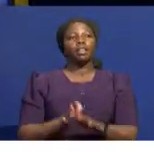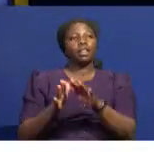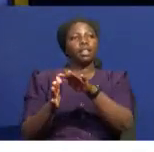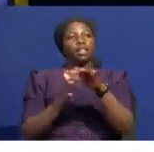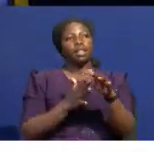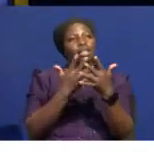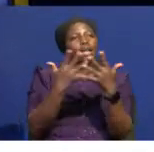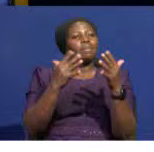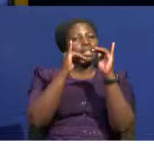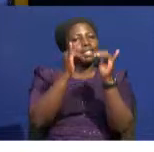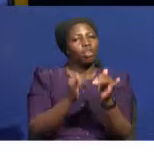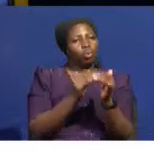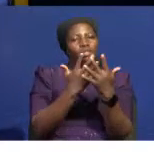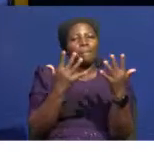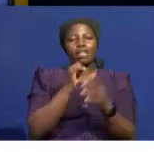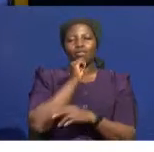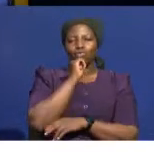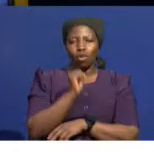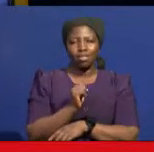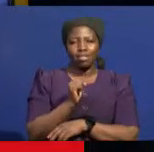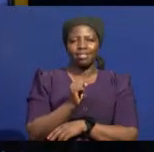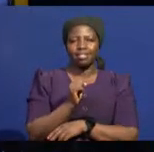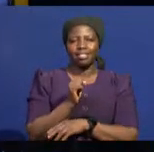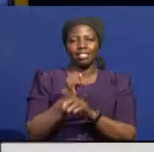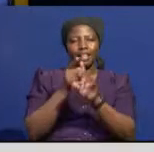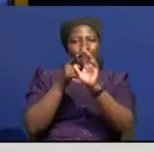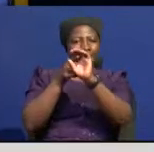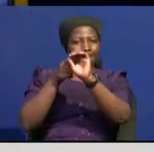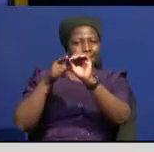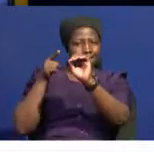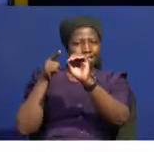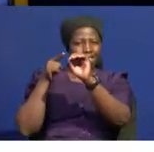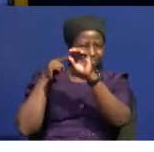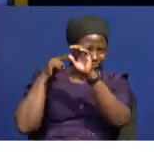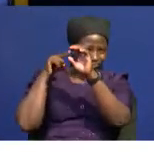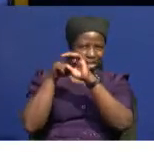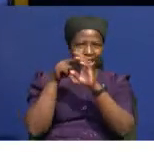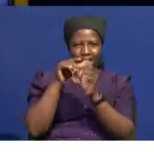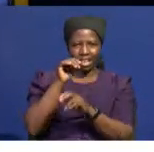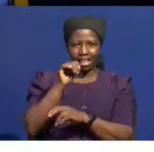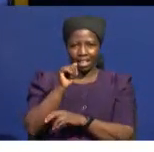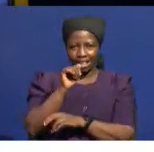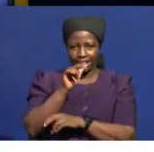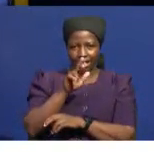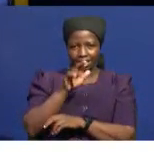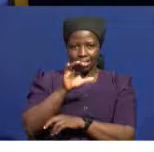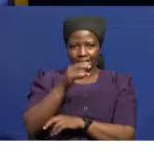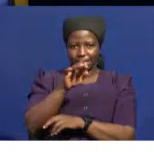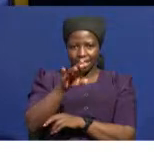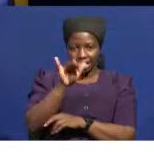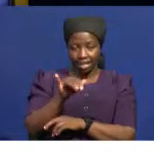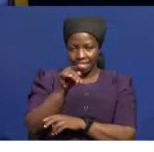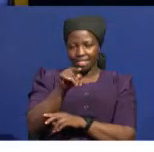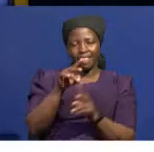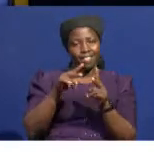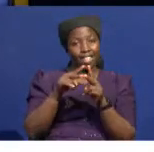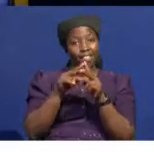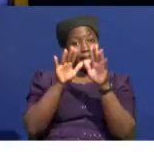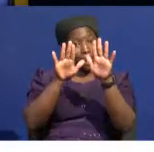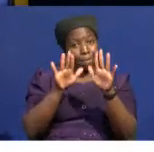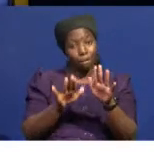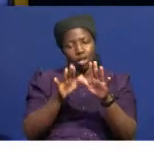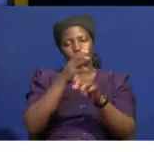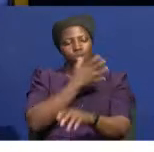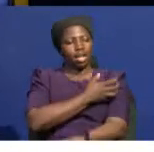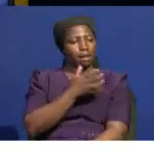Something new, something old. Archery has been identified as a sport that can be a vital tool in empowering